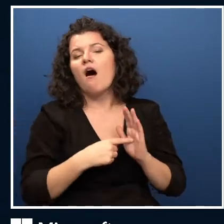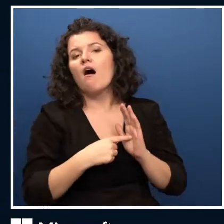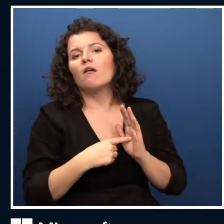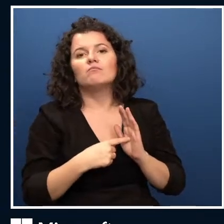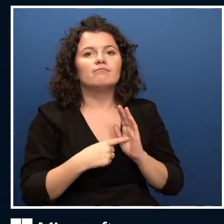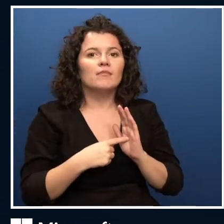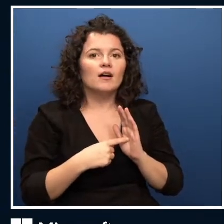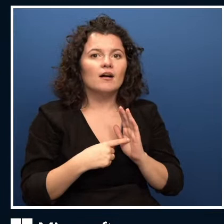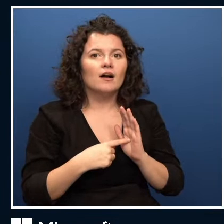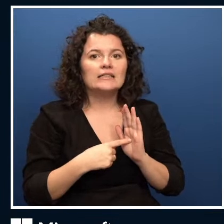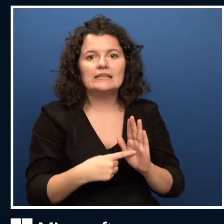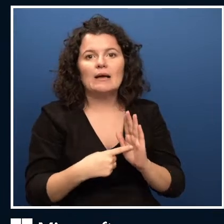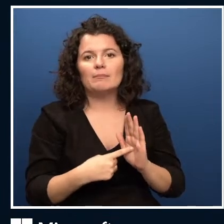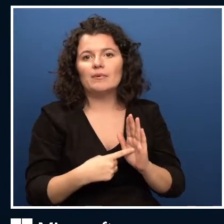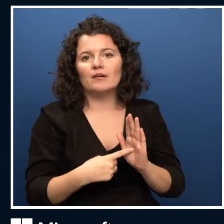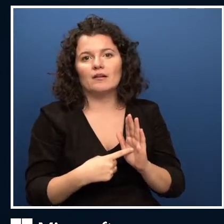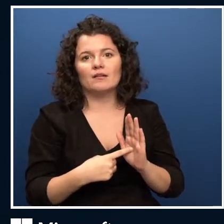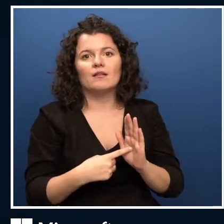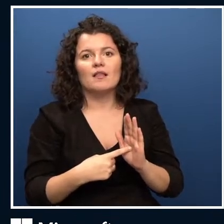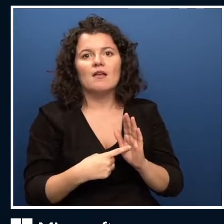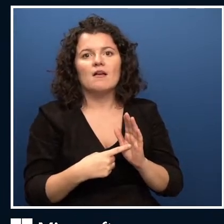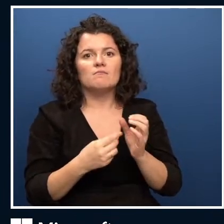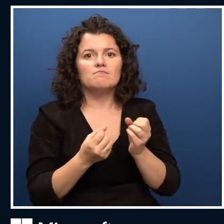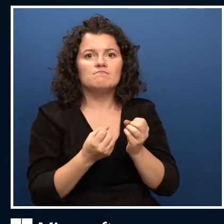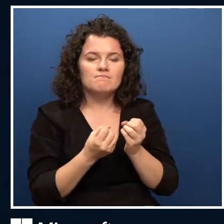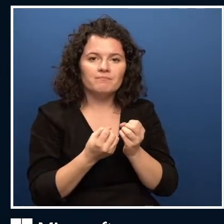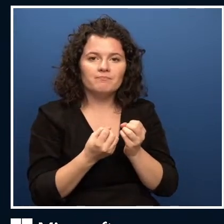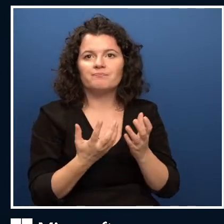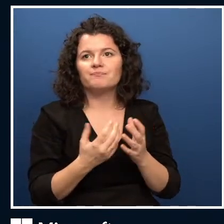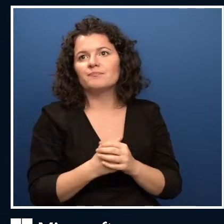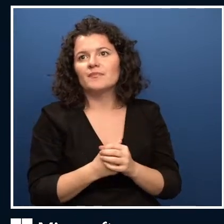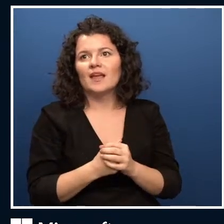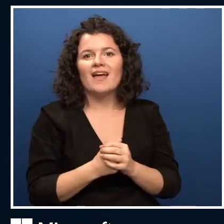their rudimentary forms, into their simpler